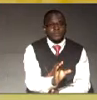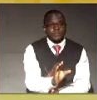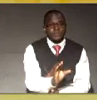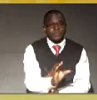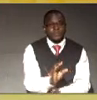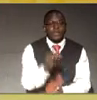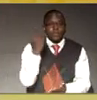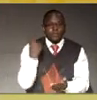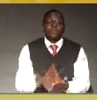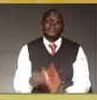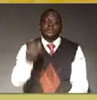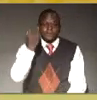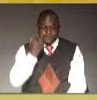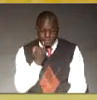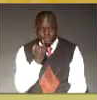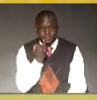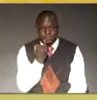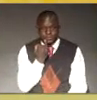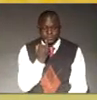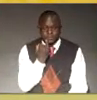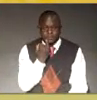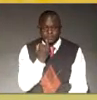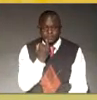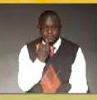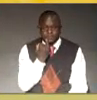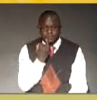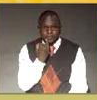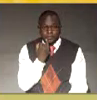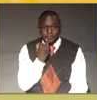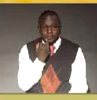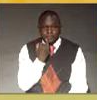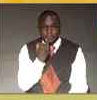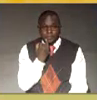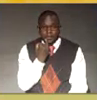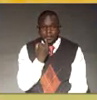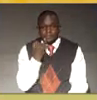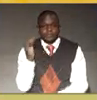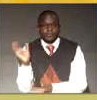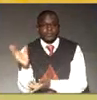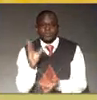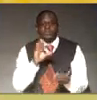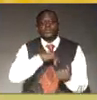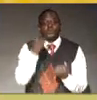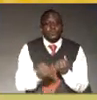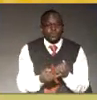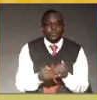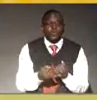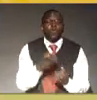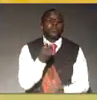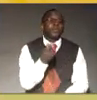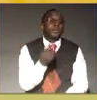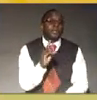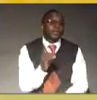But what is serious is that we are donating not only money,